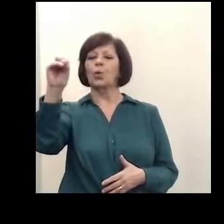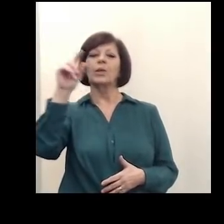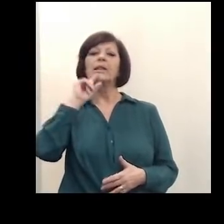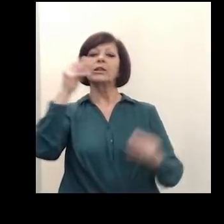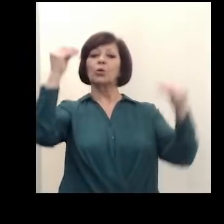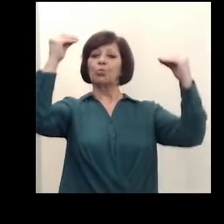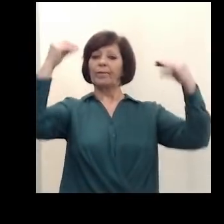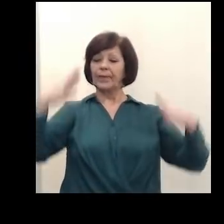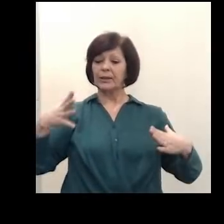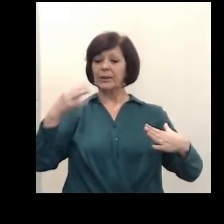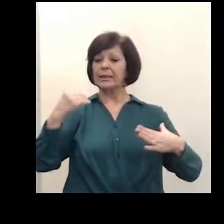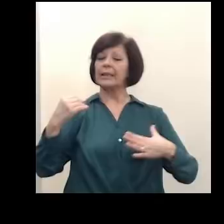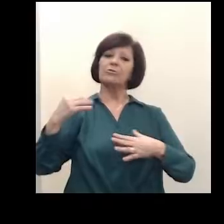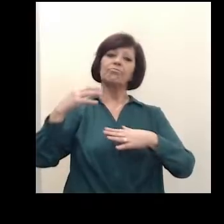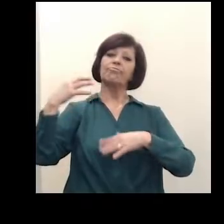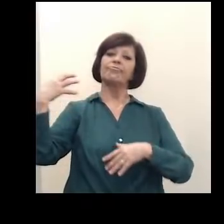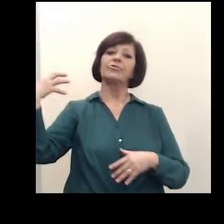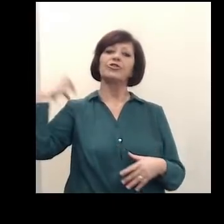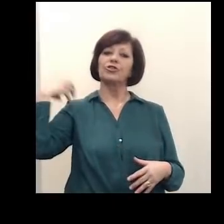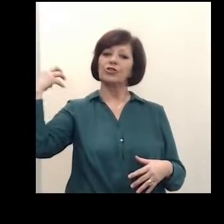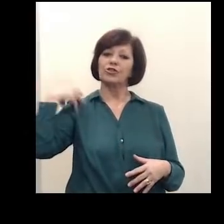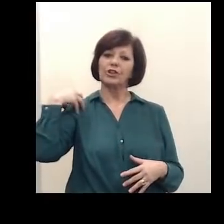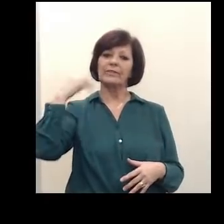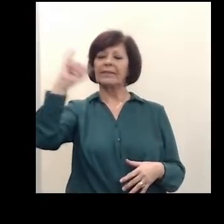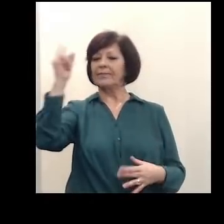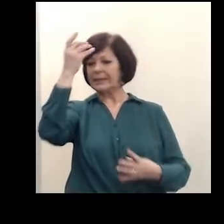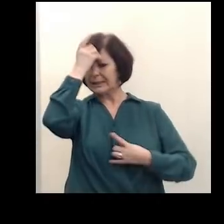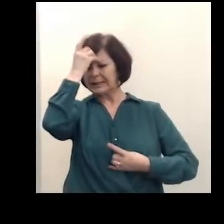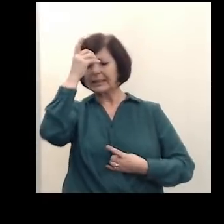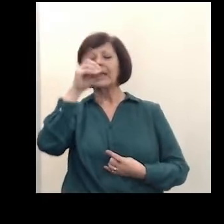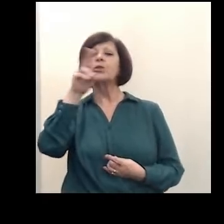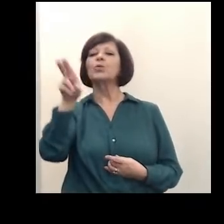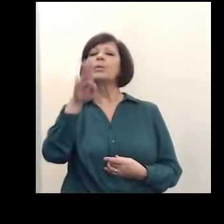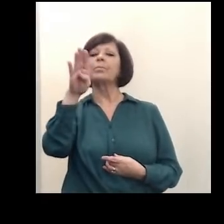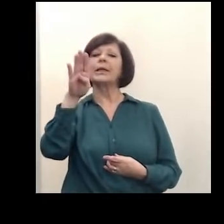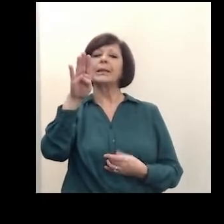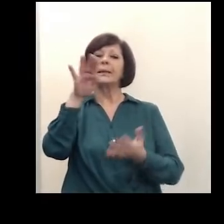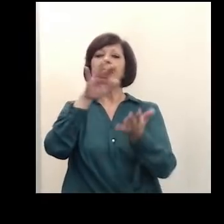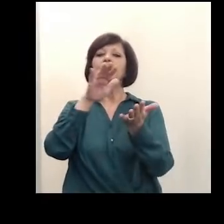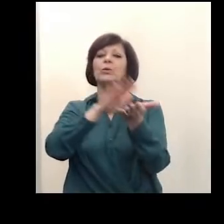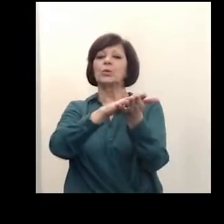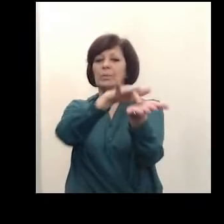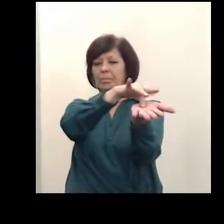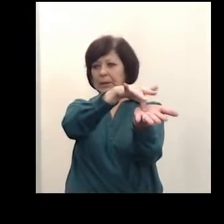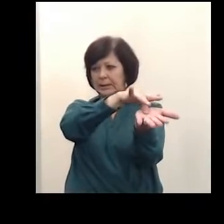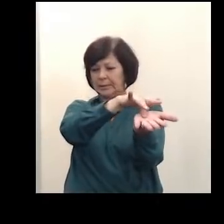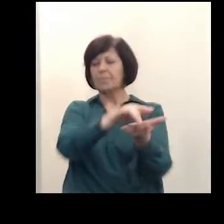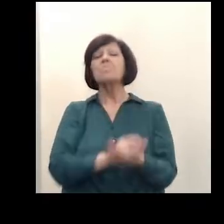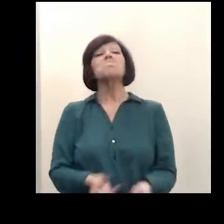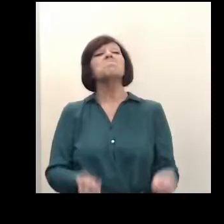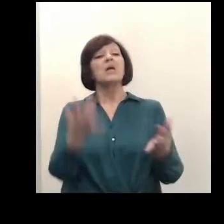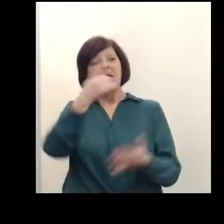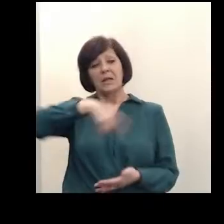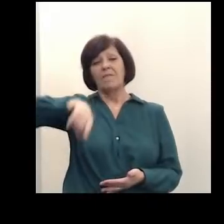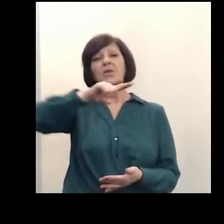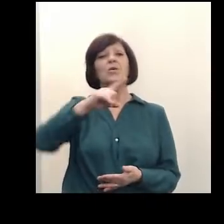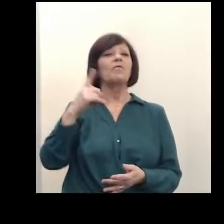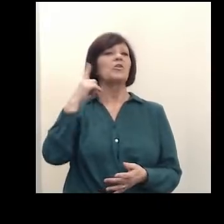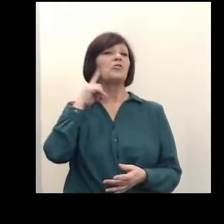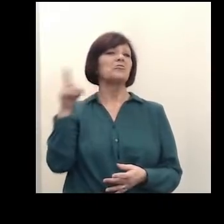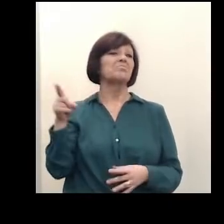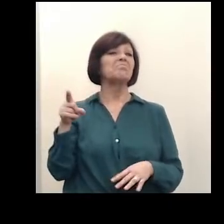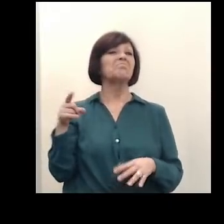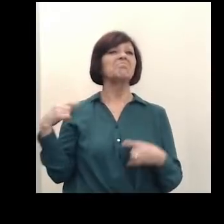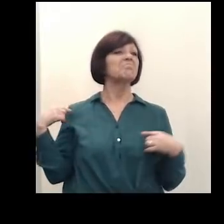of infectious diseases at the Jacobs School of Medicine and Biomedical Sciences. I'm sure many of you have heard from Dr. Russo during